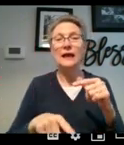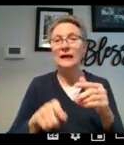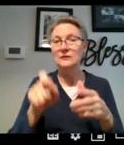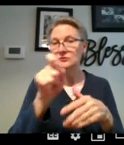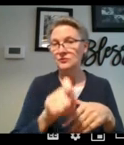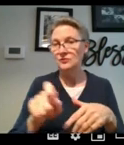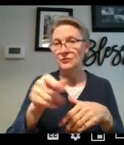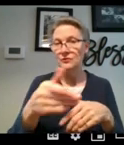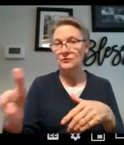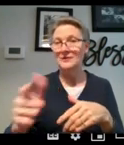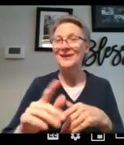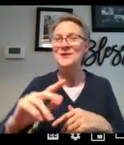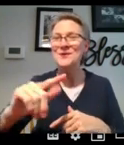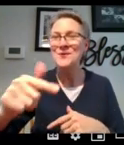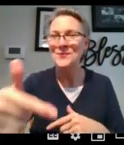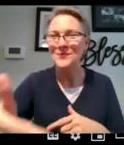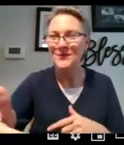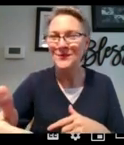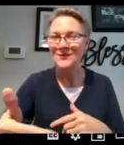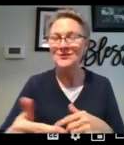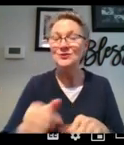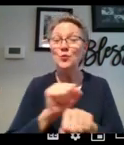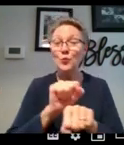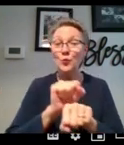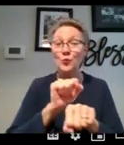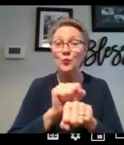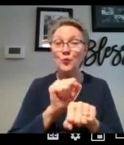Now it's your turn to complete some work